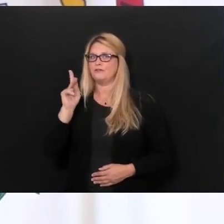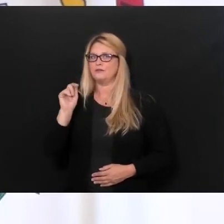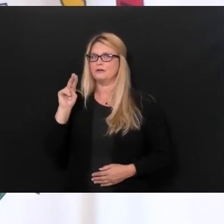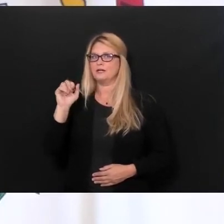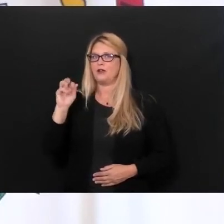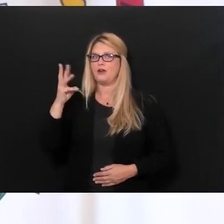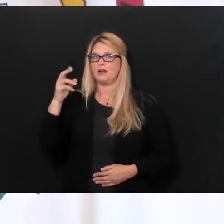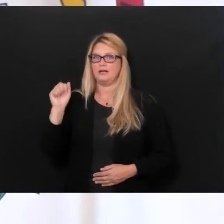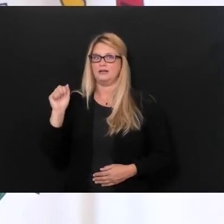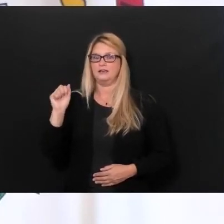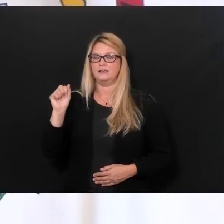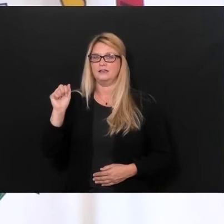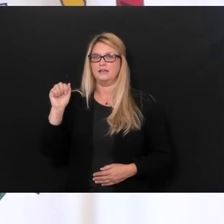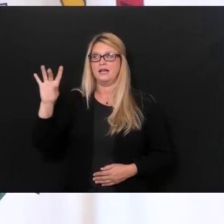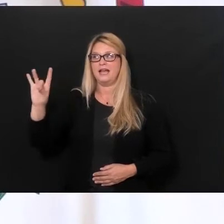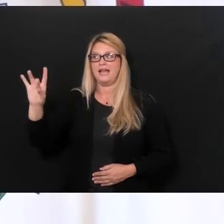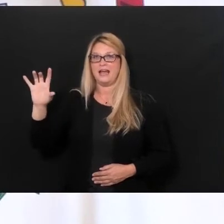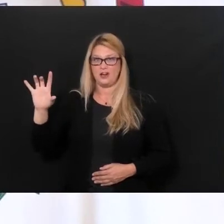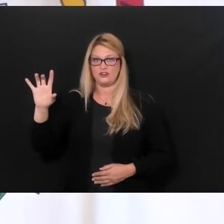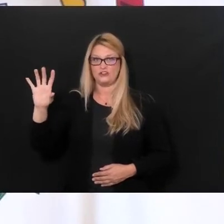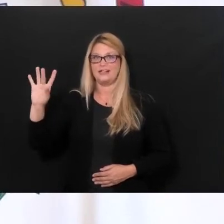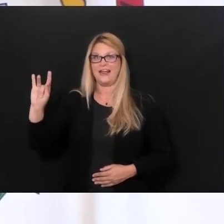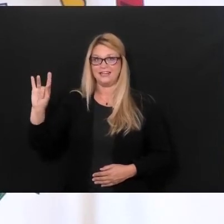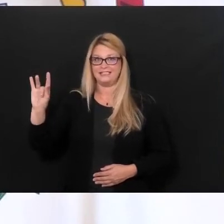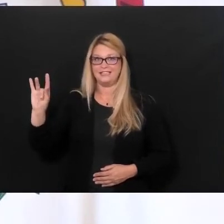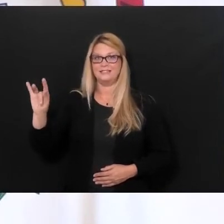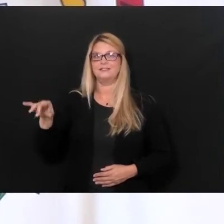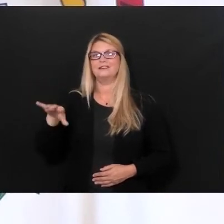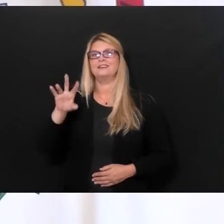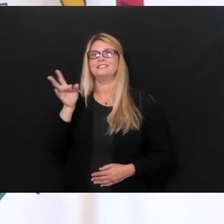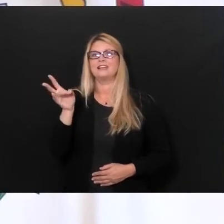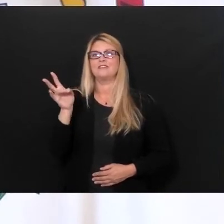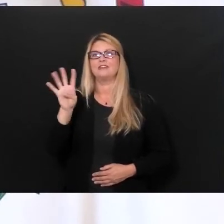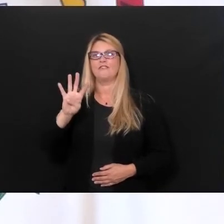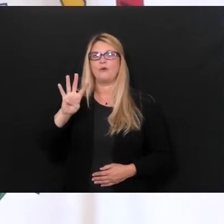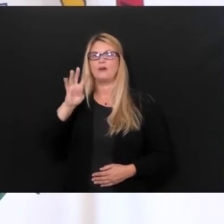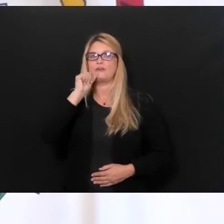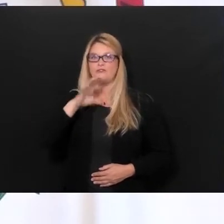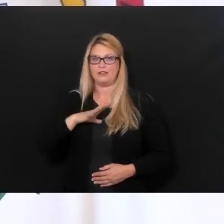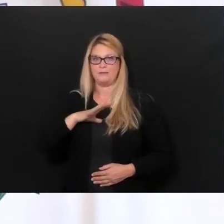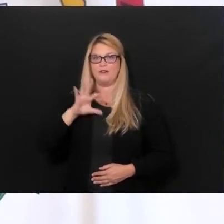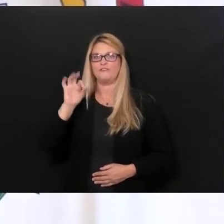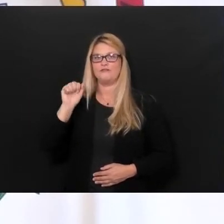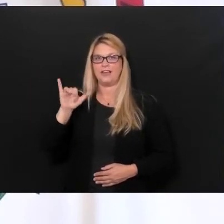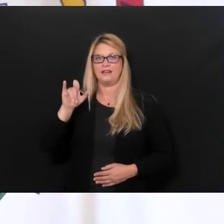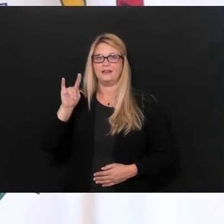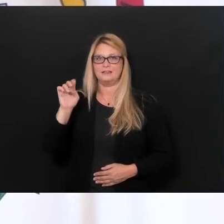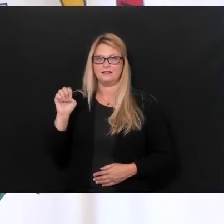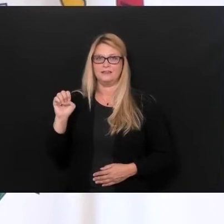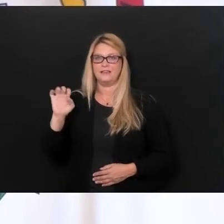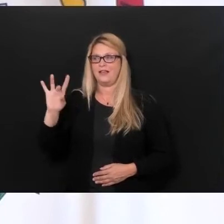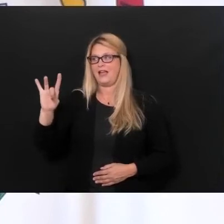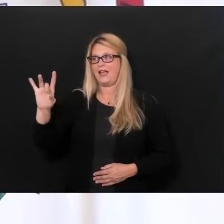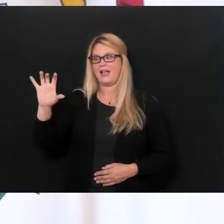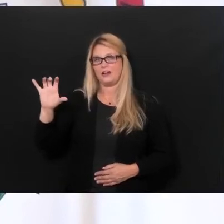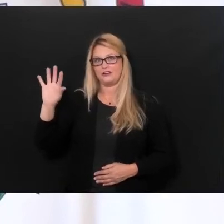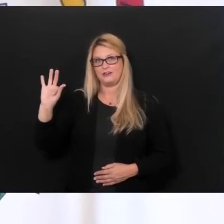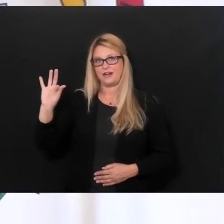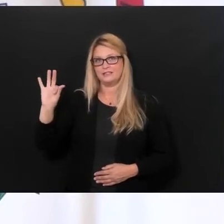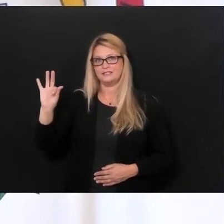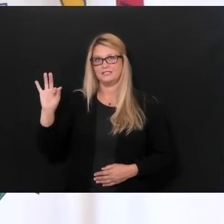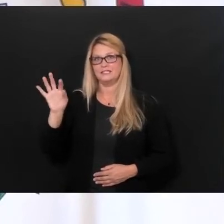County. The 818th death, a 74-year-old female from Fayette County. The 819th